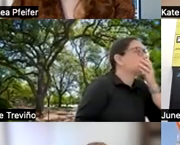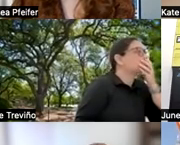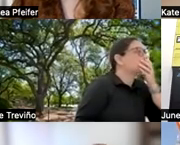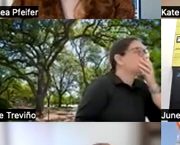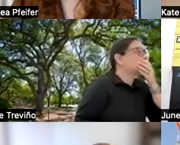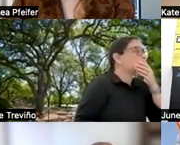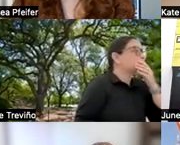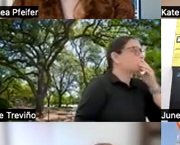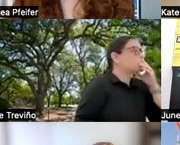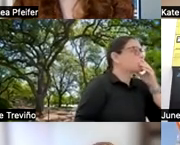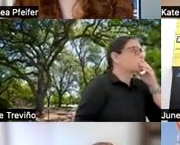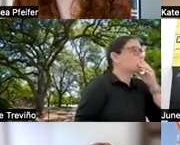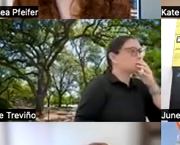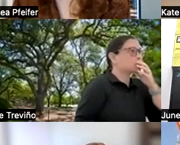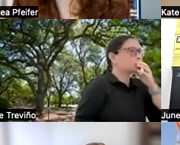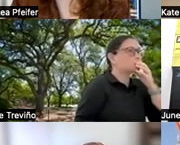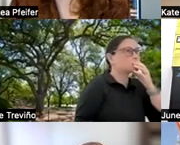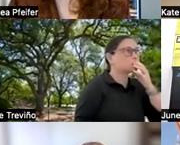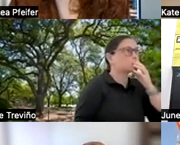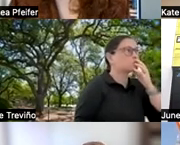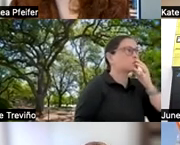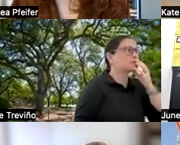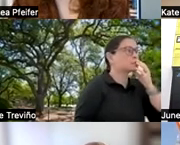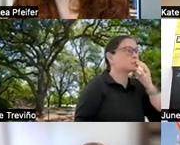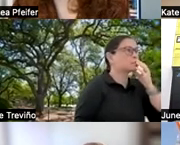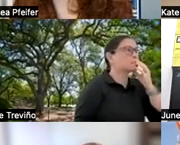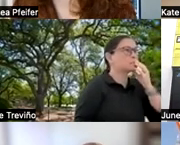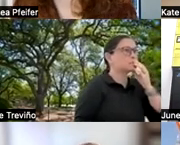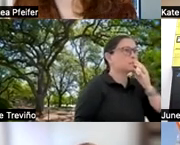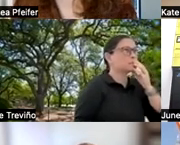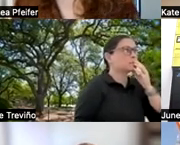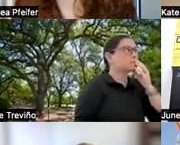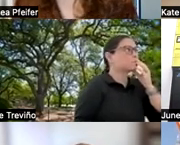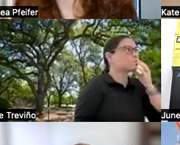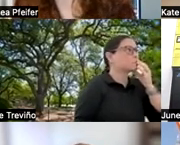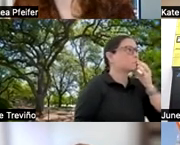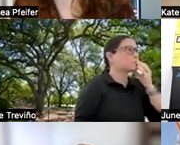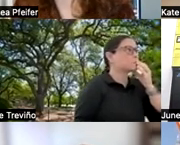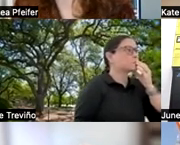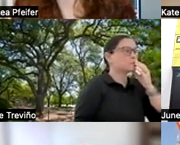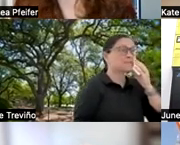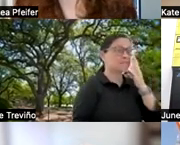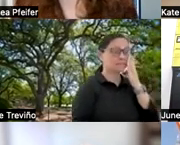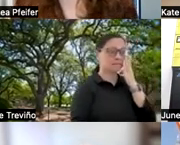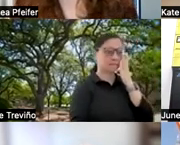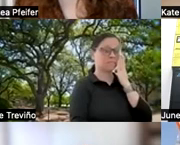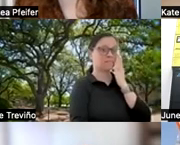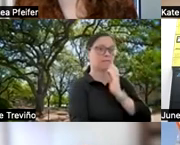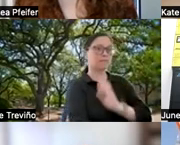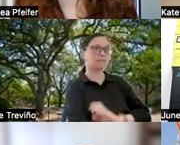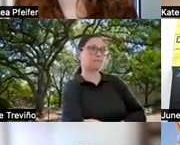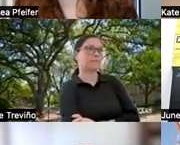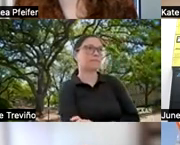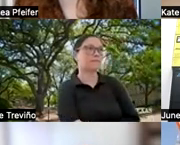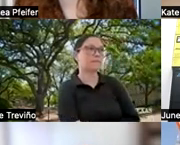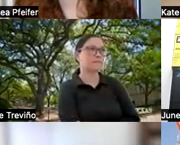so we're going to vote on this. So I want to make sure we're heading in the right direction. I'm thinking one category is